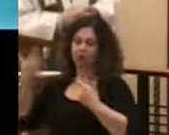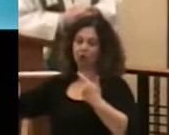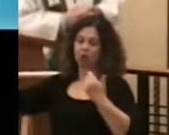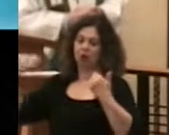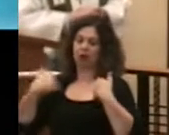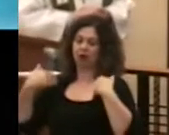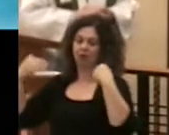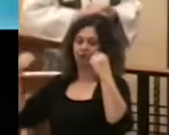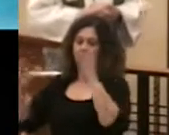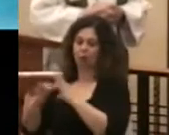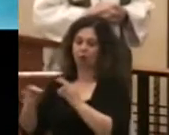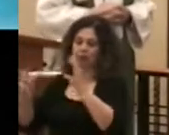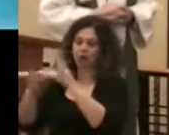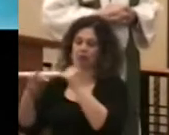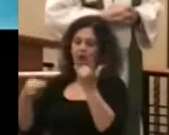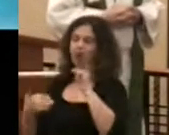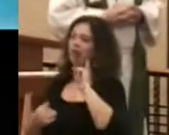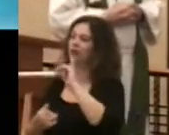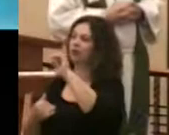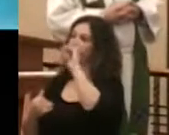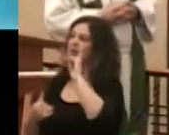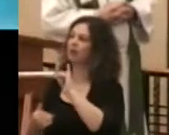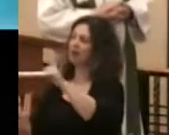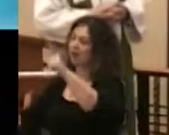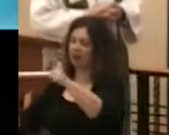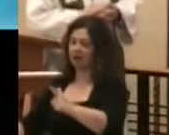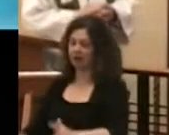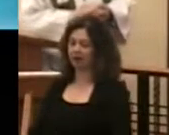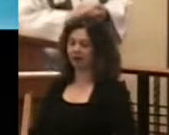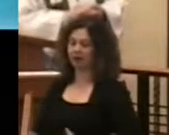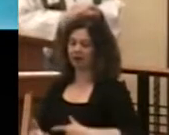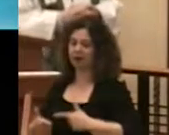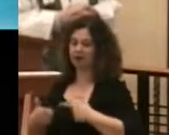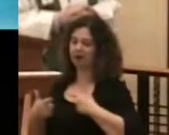the words of everlasting